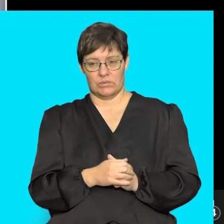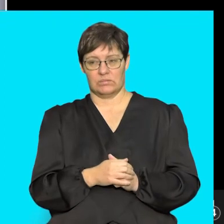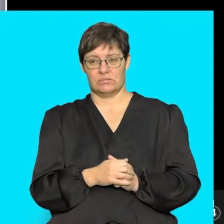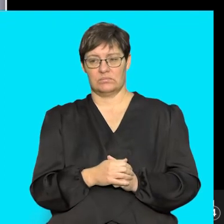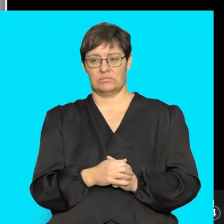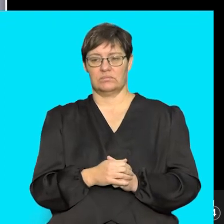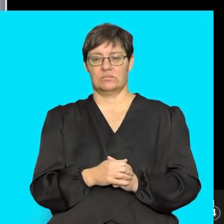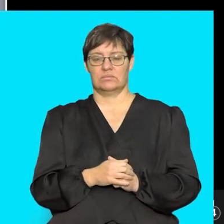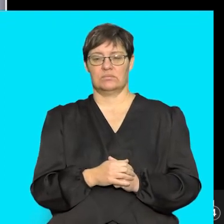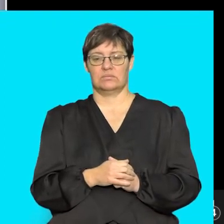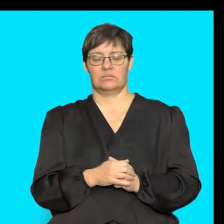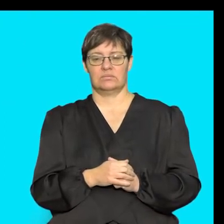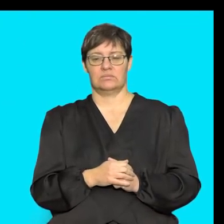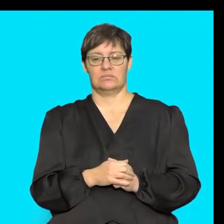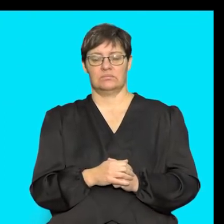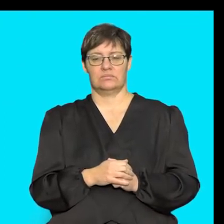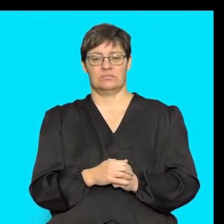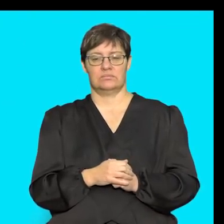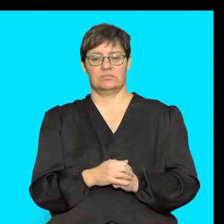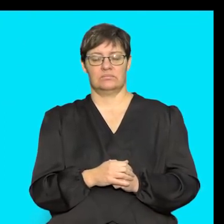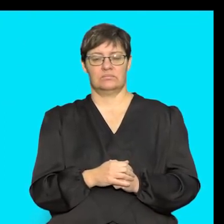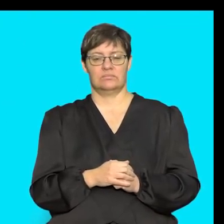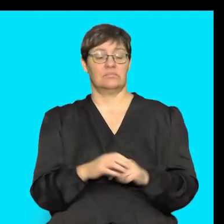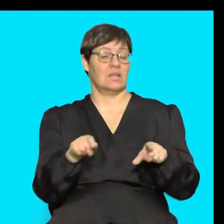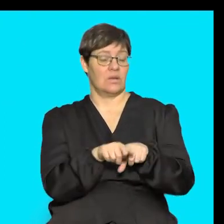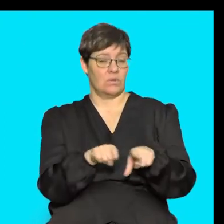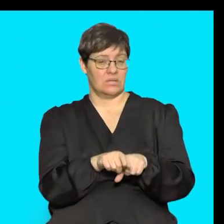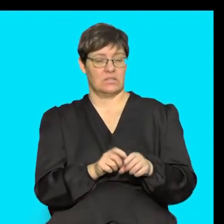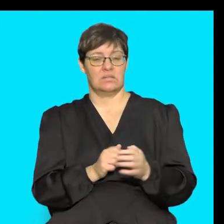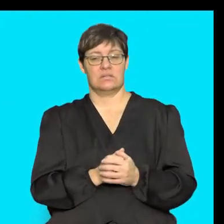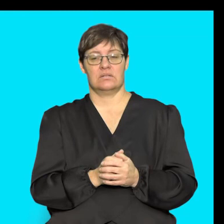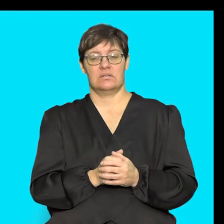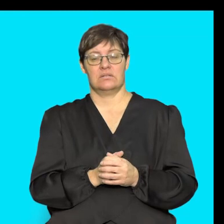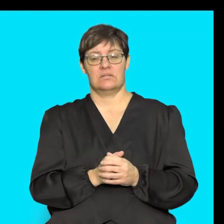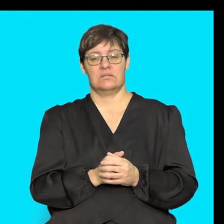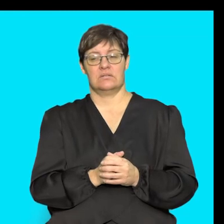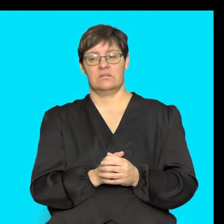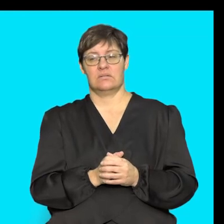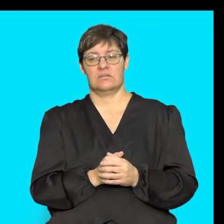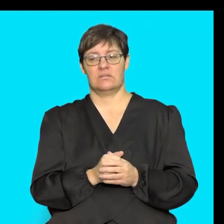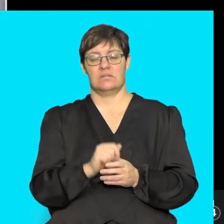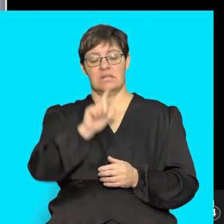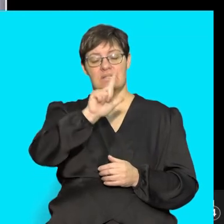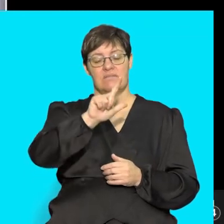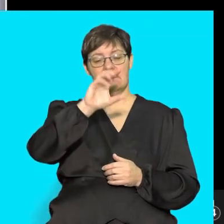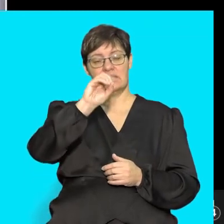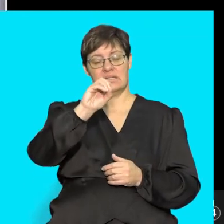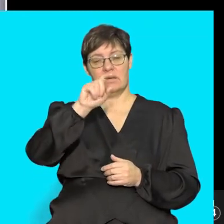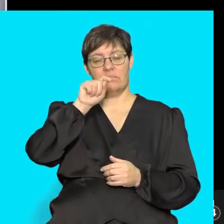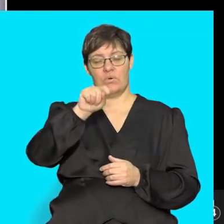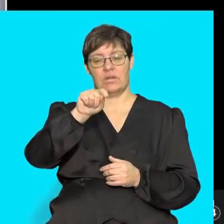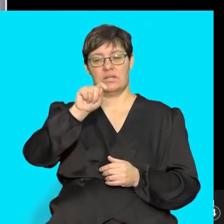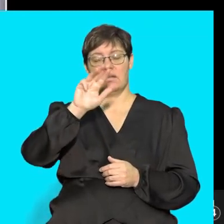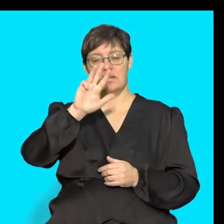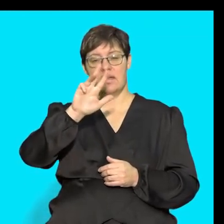Which is what? Okay, which is Let's see what we get. We get